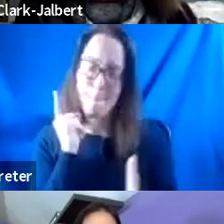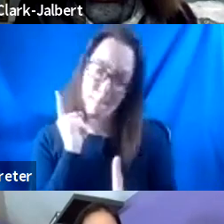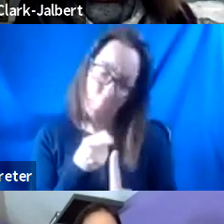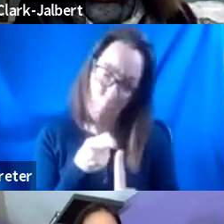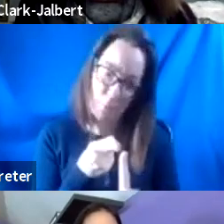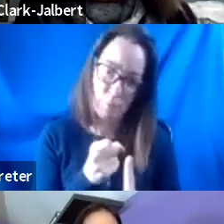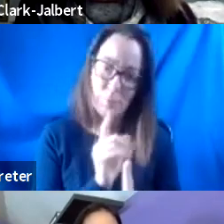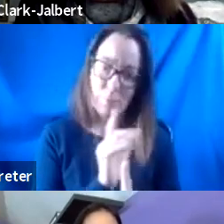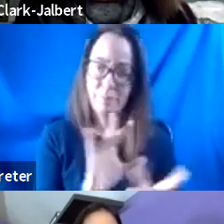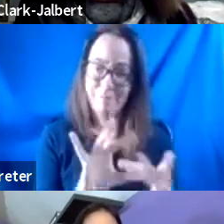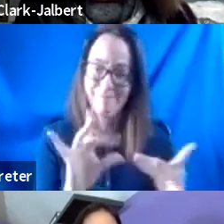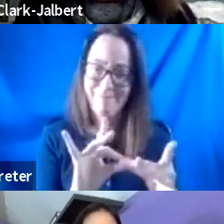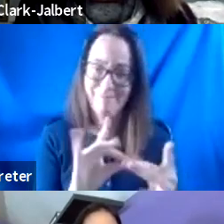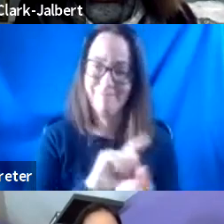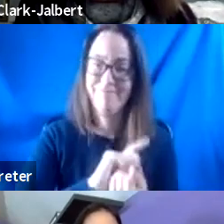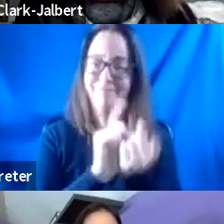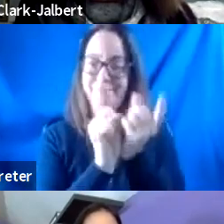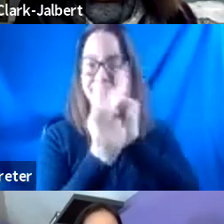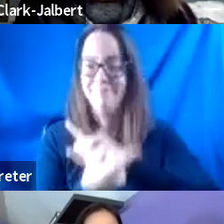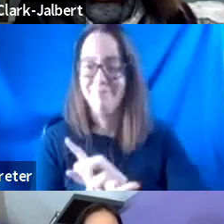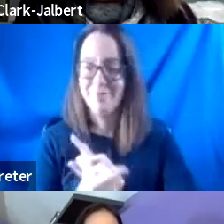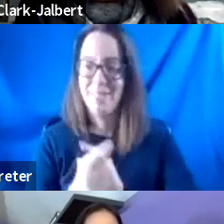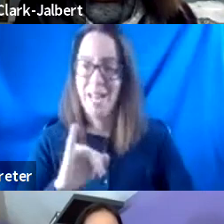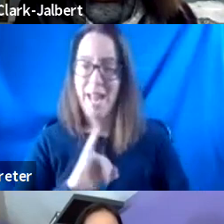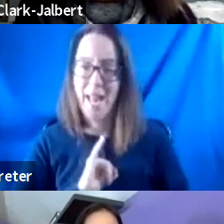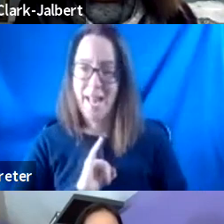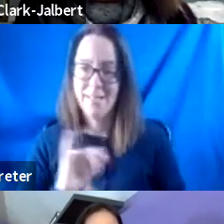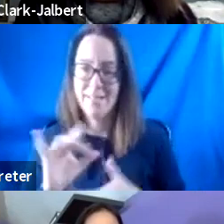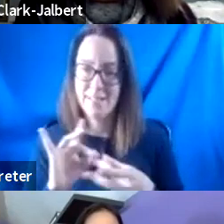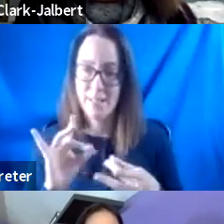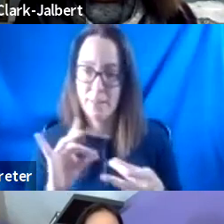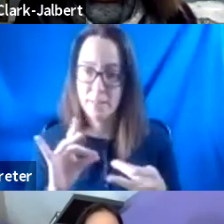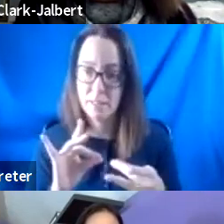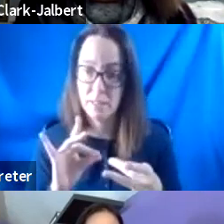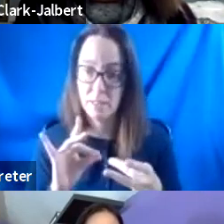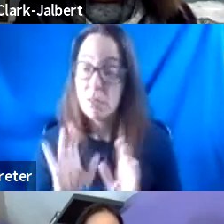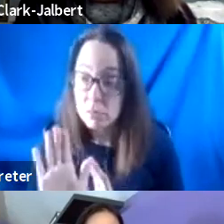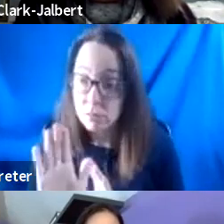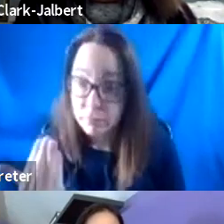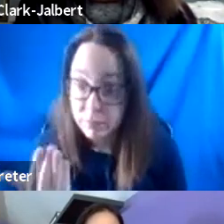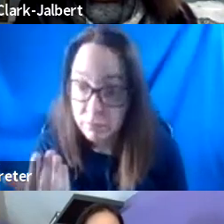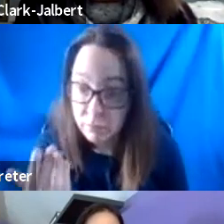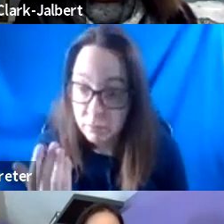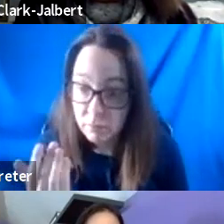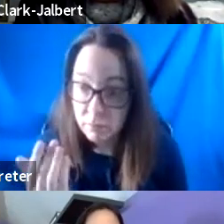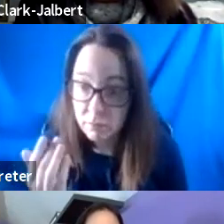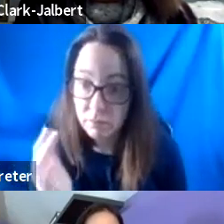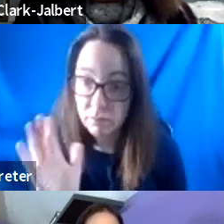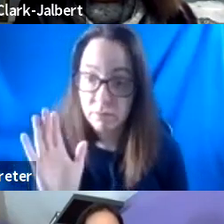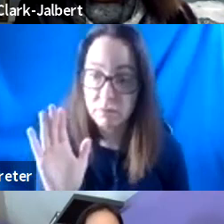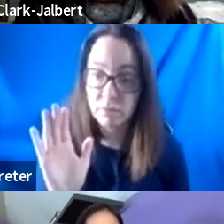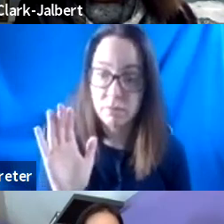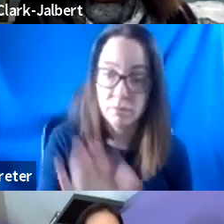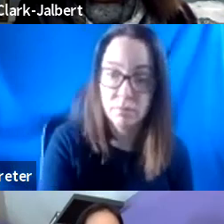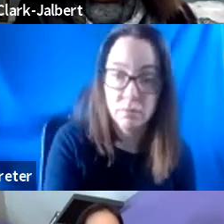making an I statement or giving them an FYI is a direct response to what they've said without actually criticizing them.